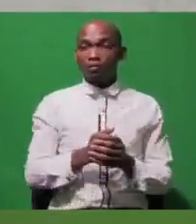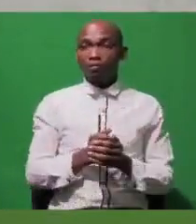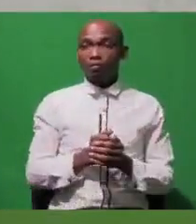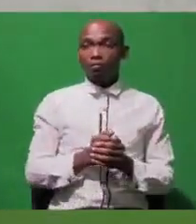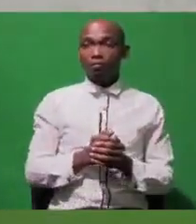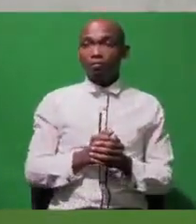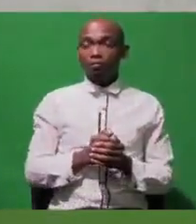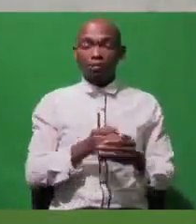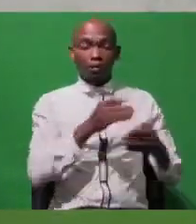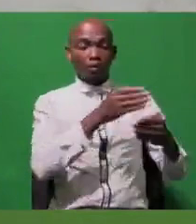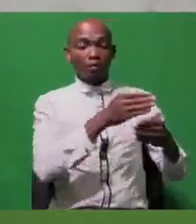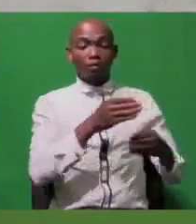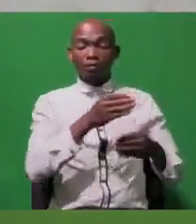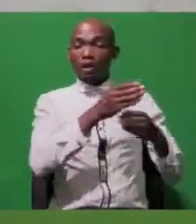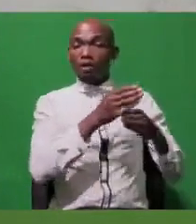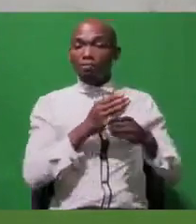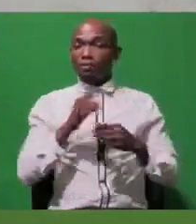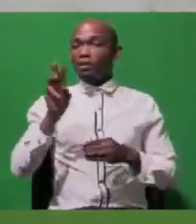Company.